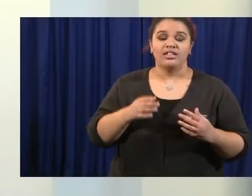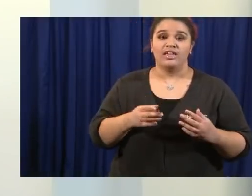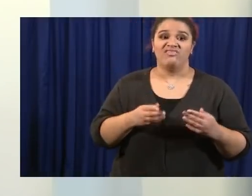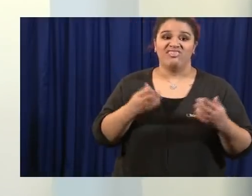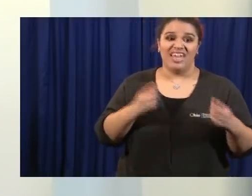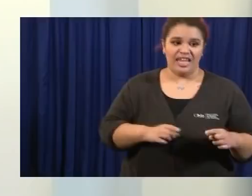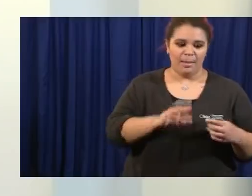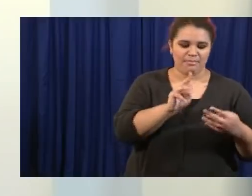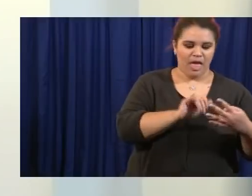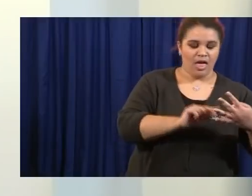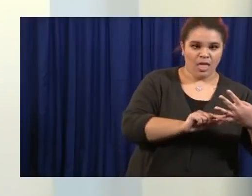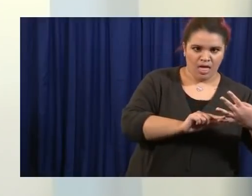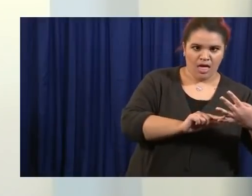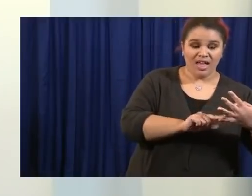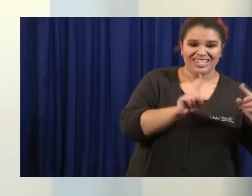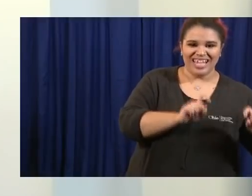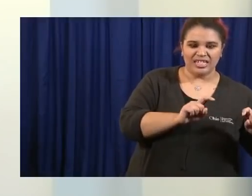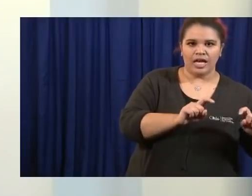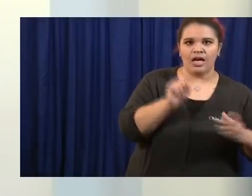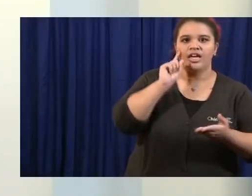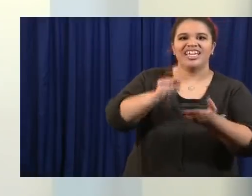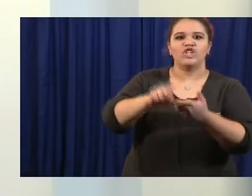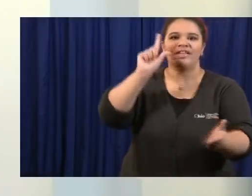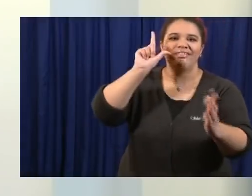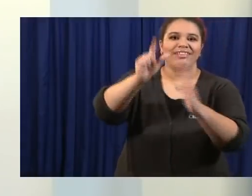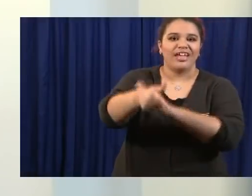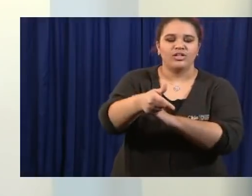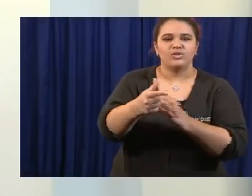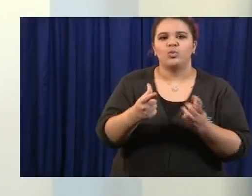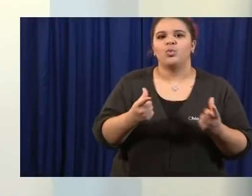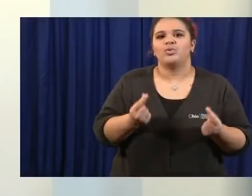testing to spot it?